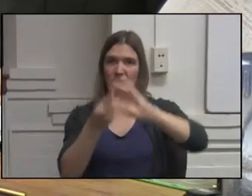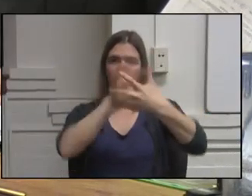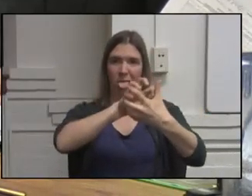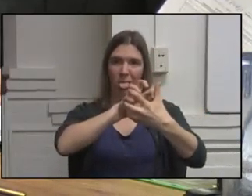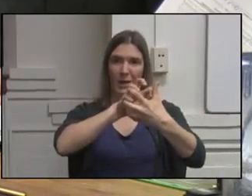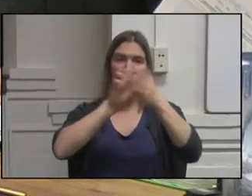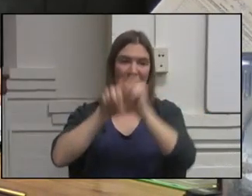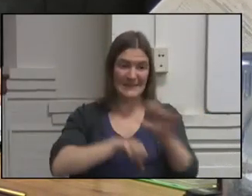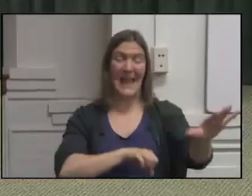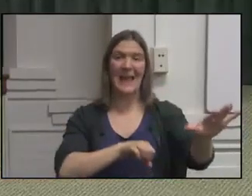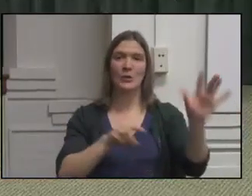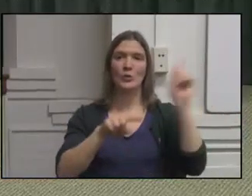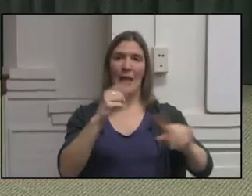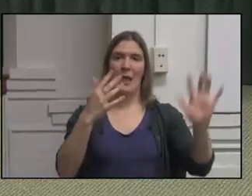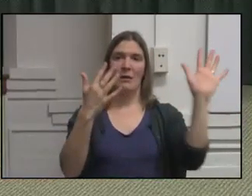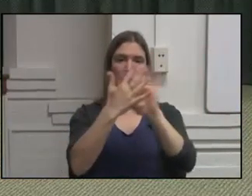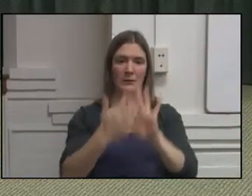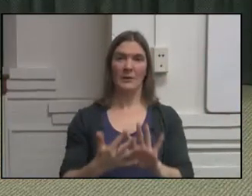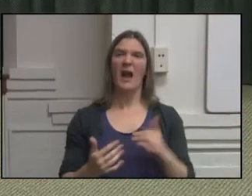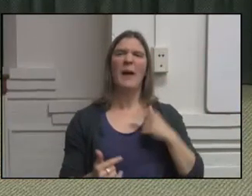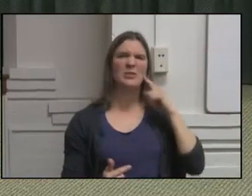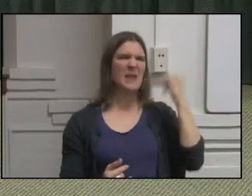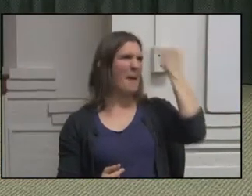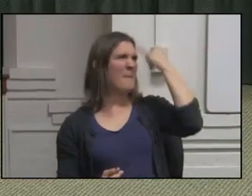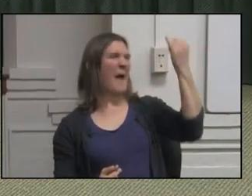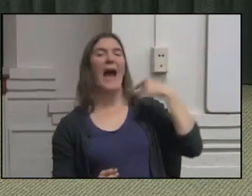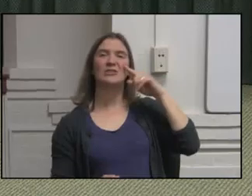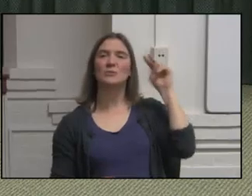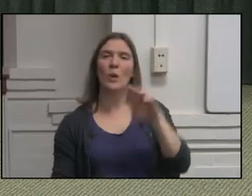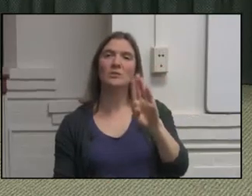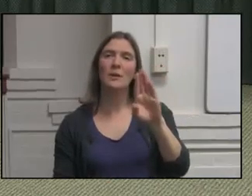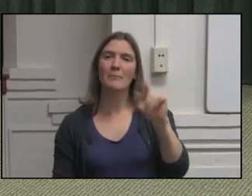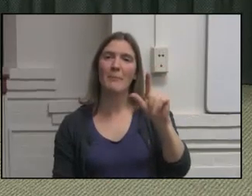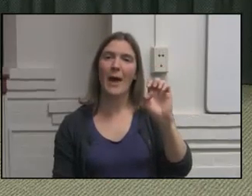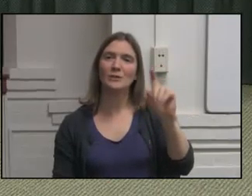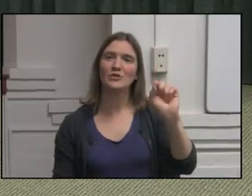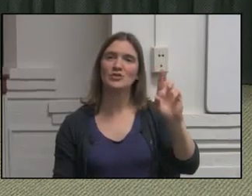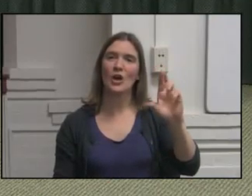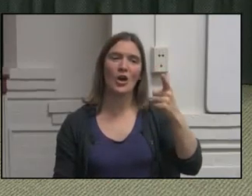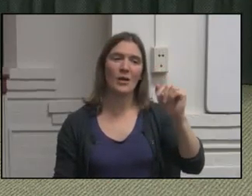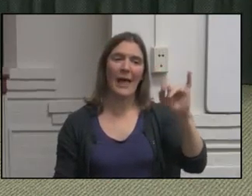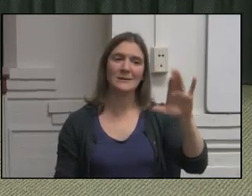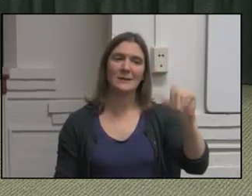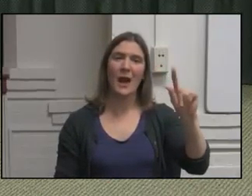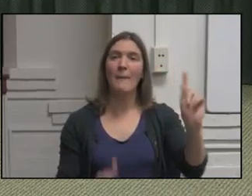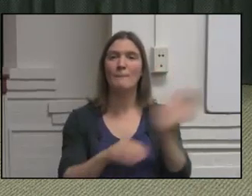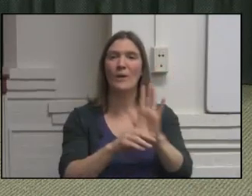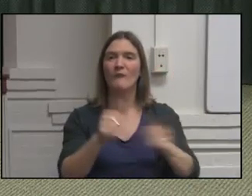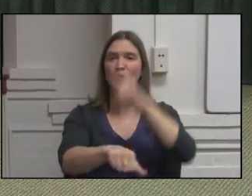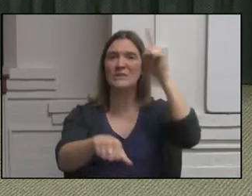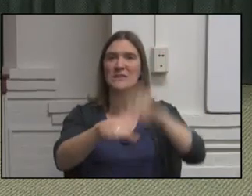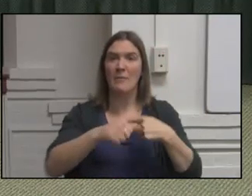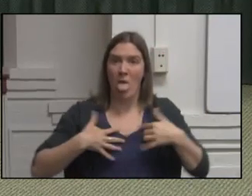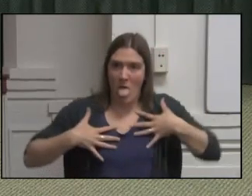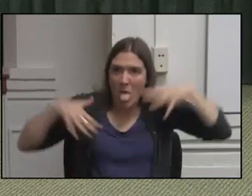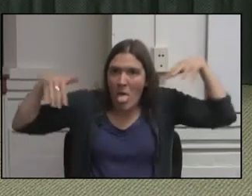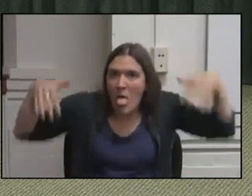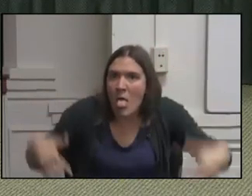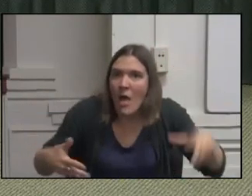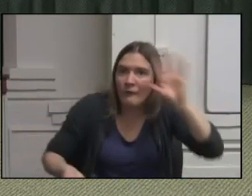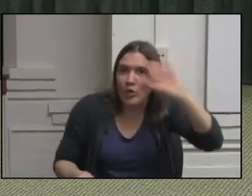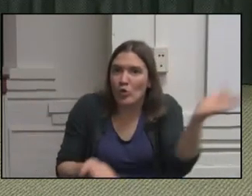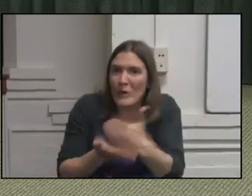I just discovered Battlestar Galactica for the first time. God. And, they never networked their